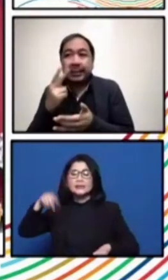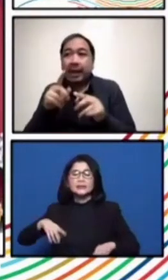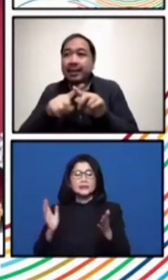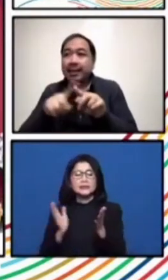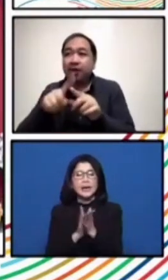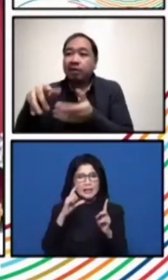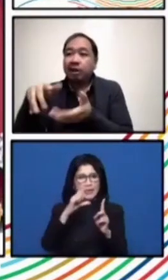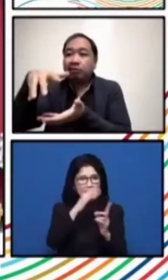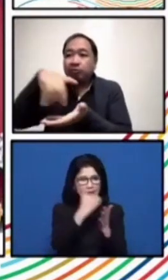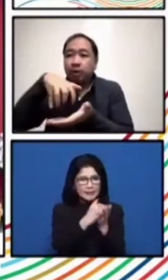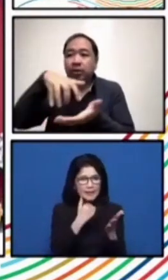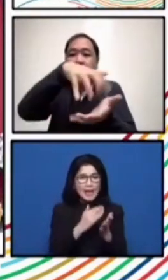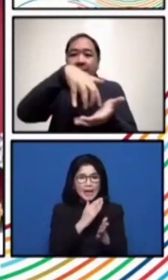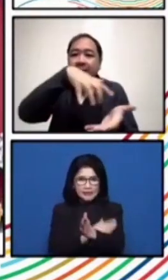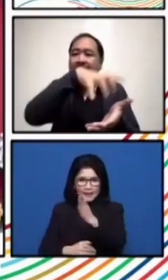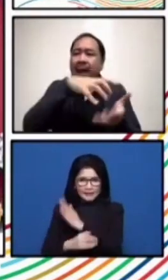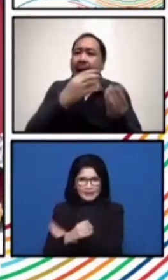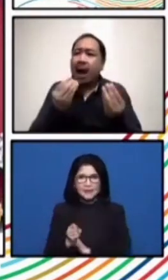mod